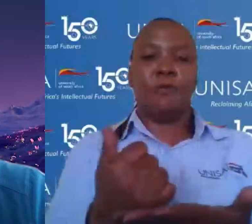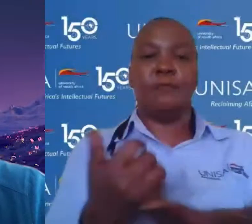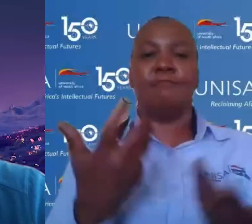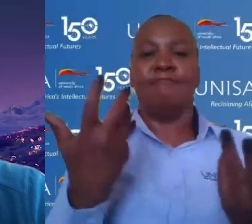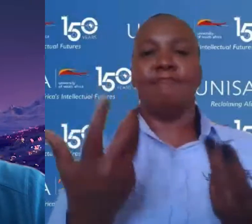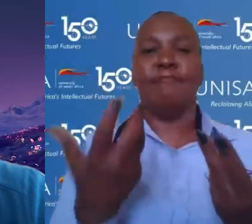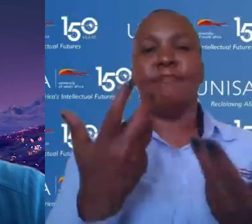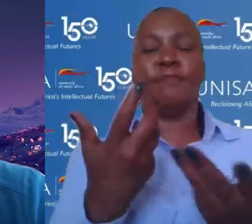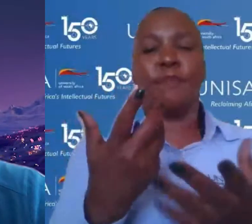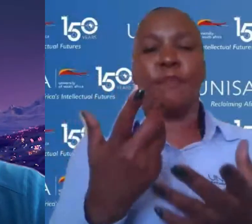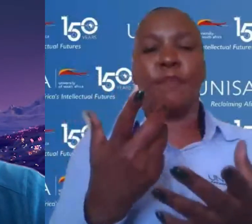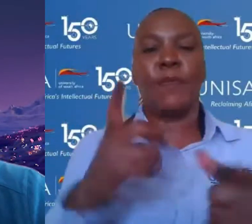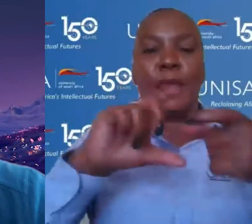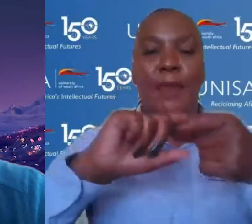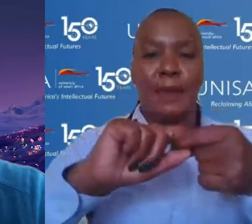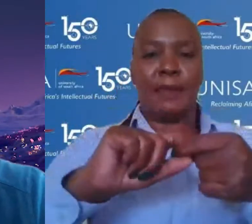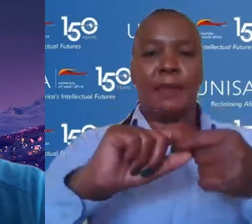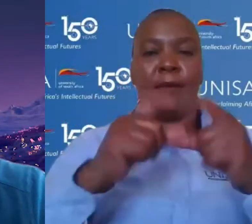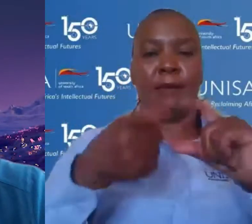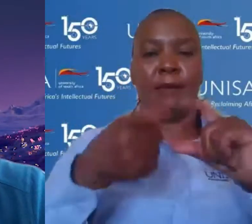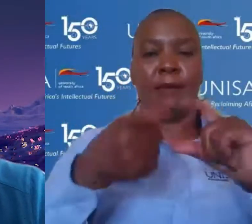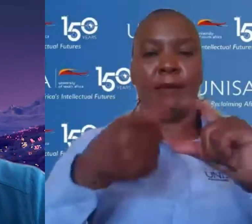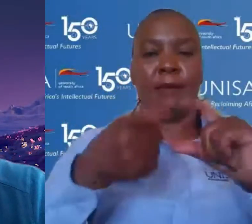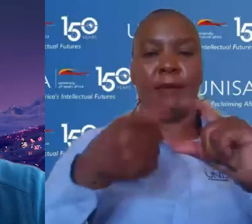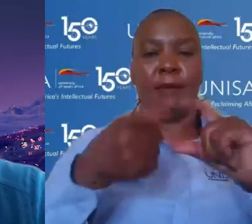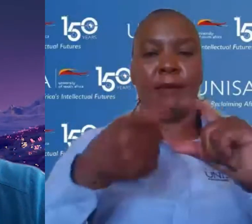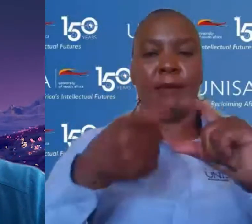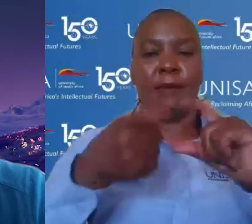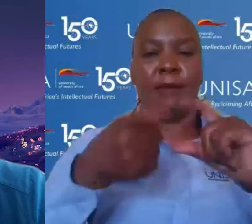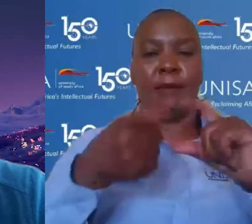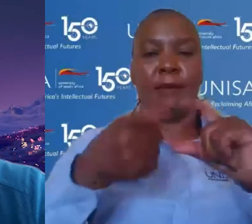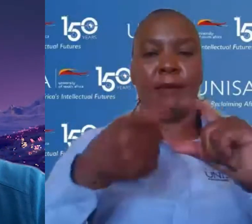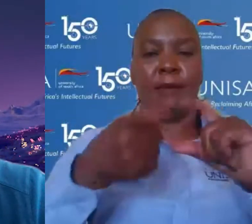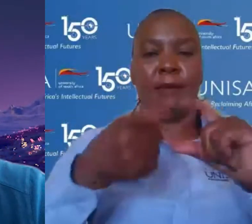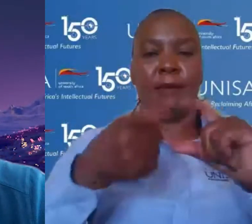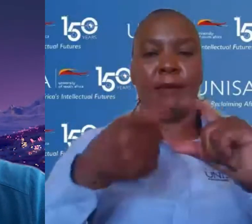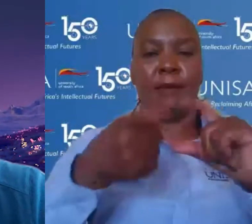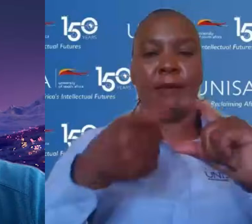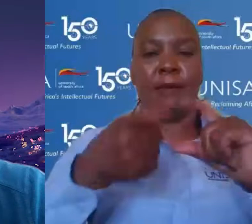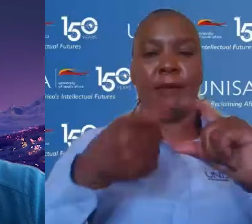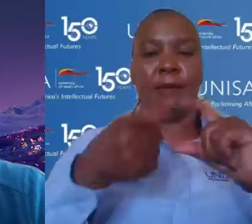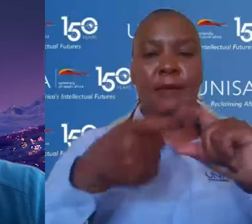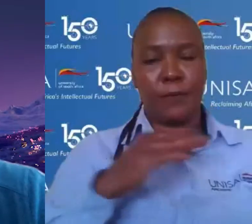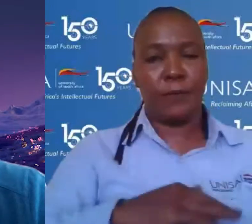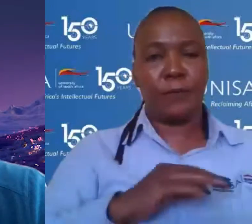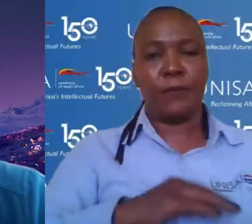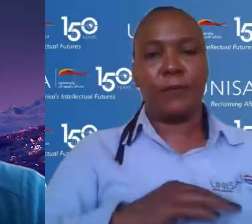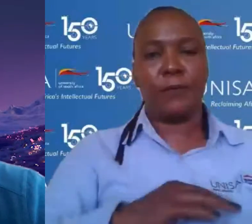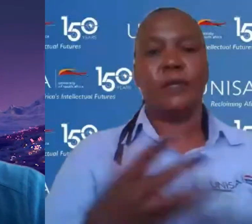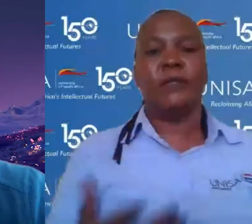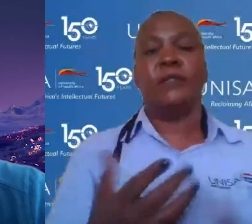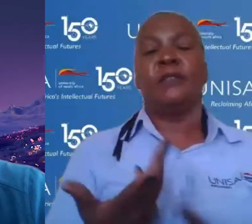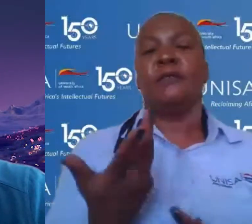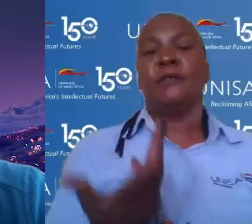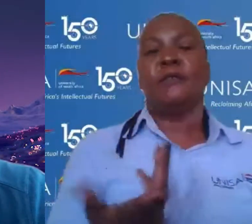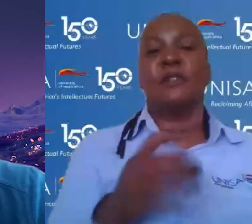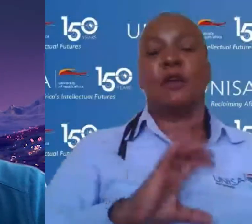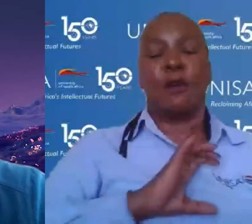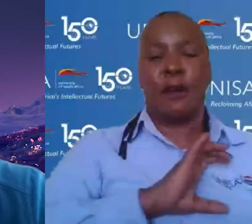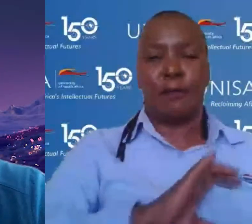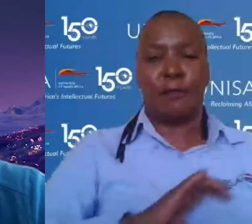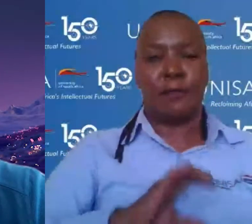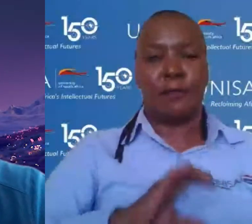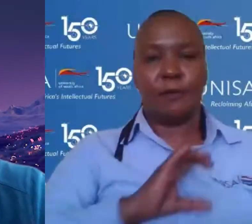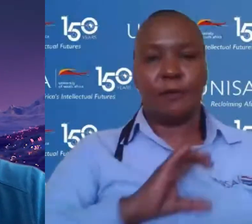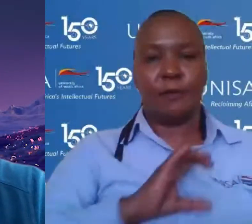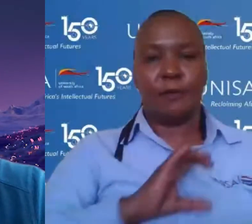link, just to give you comfort that on that Telegram channel, no one